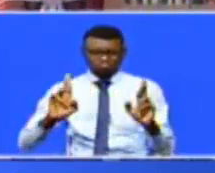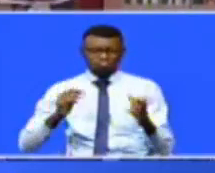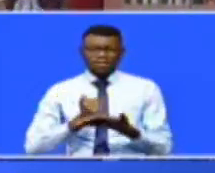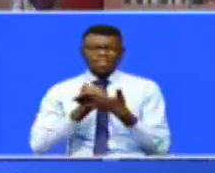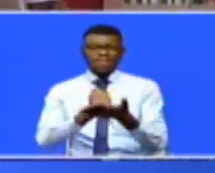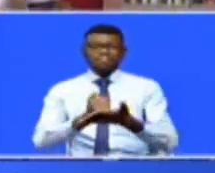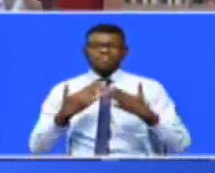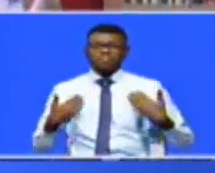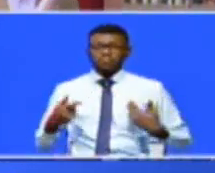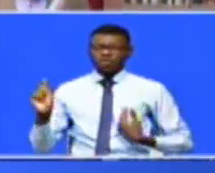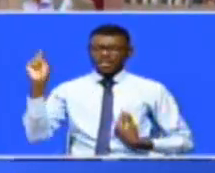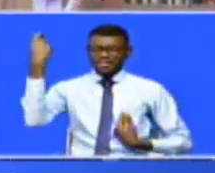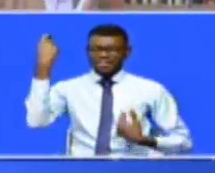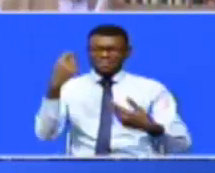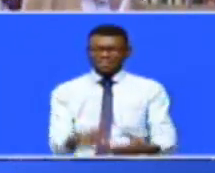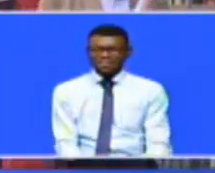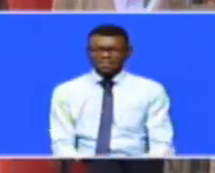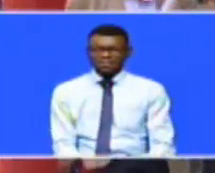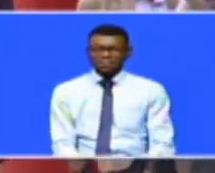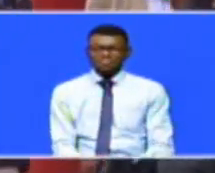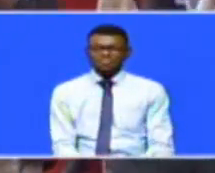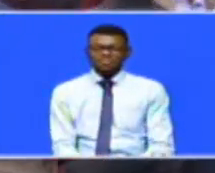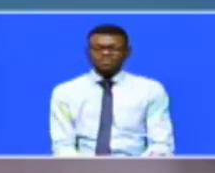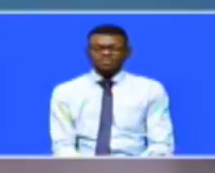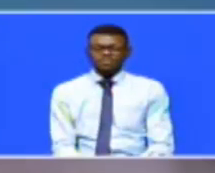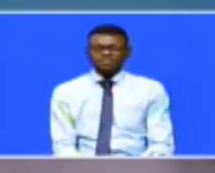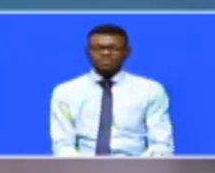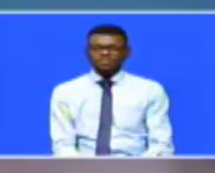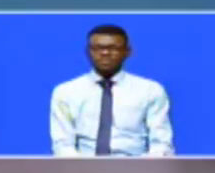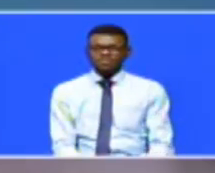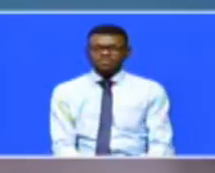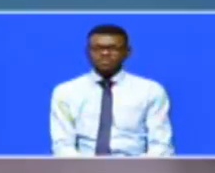Kenyans right now. Malika Kazia, KTN News. Now it starts.